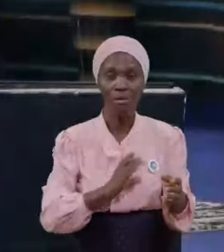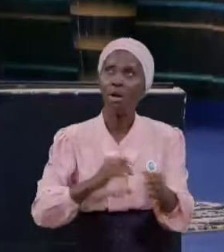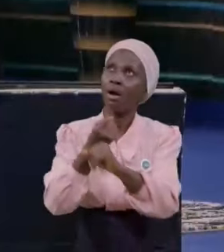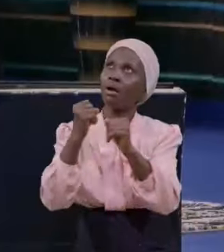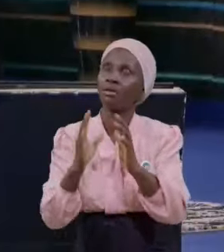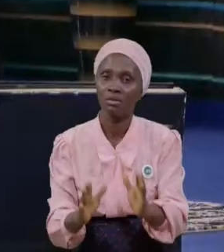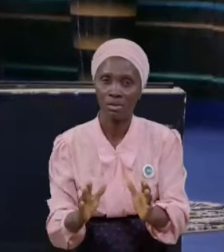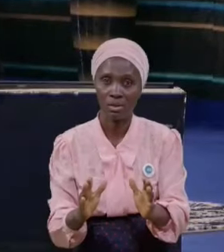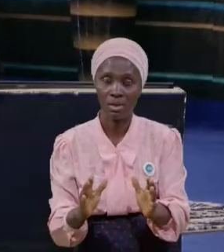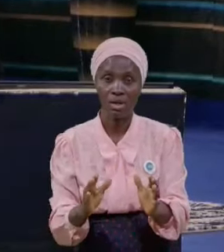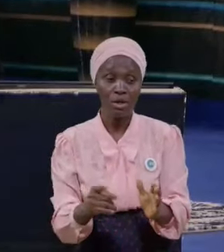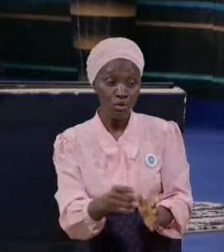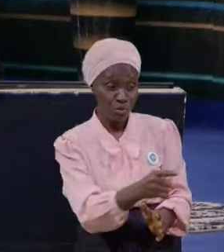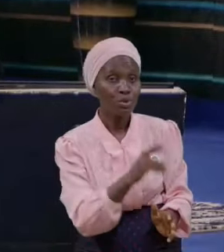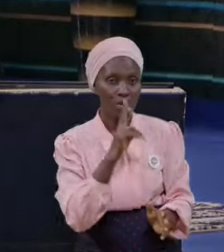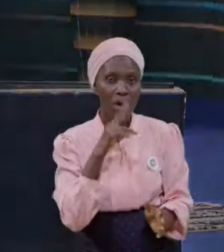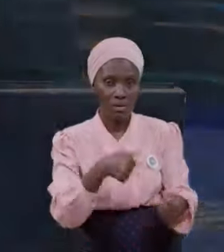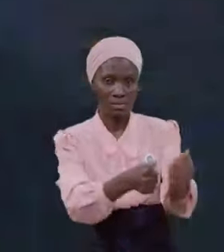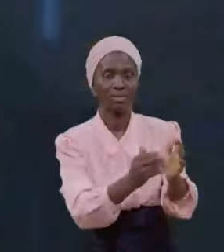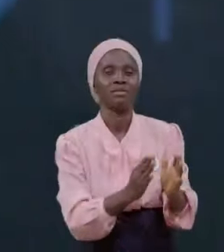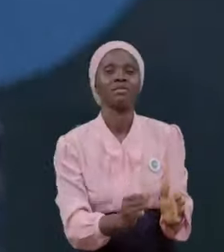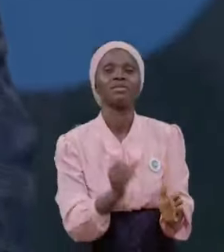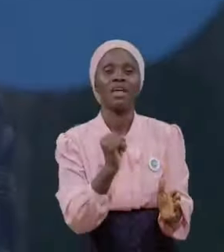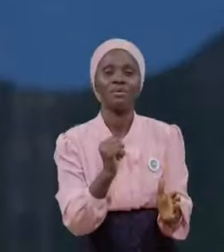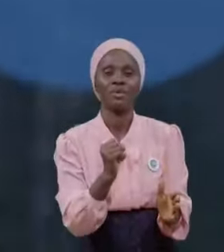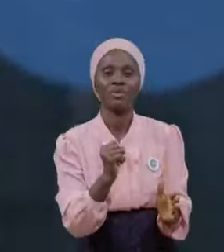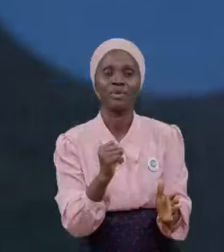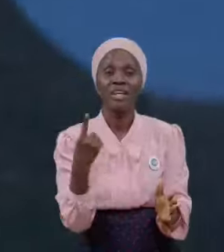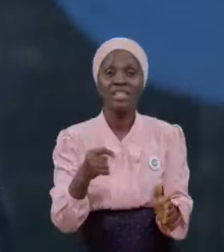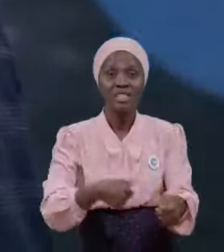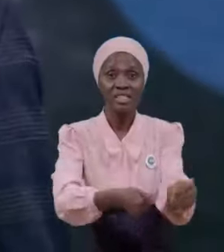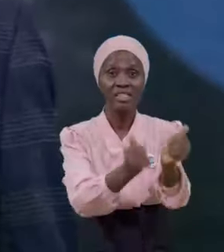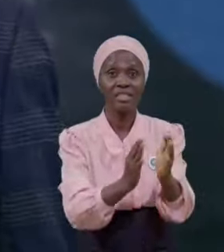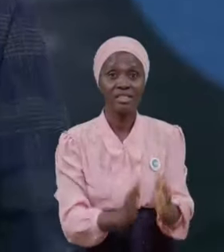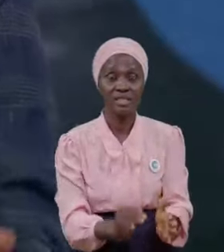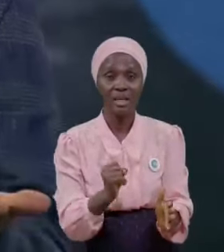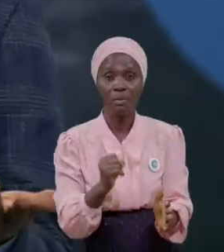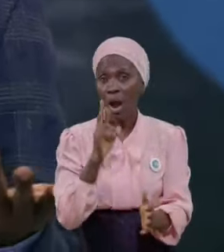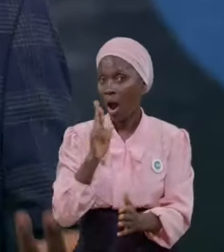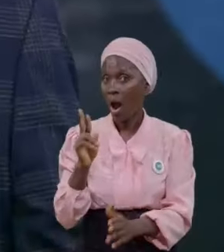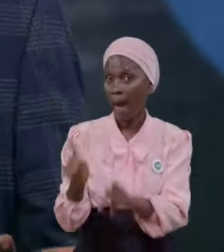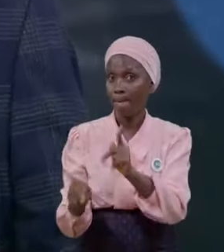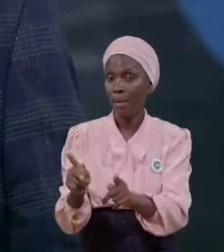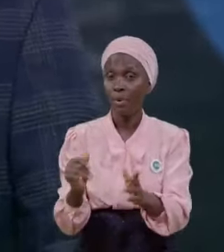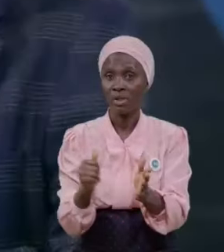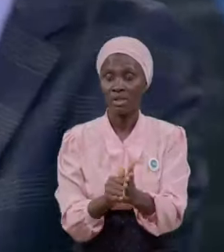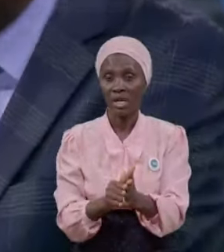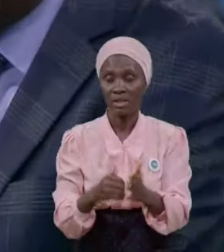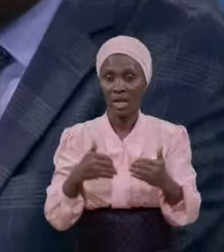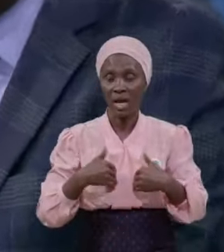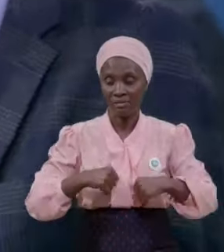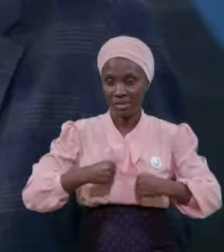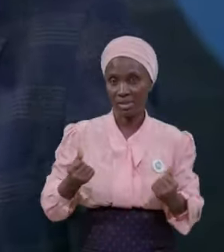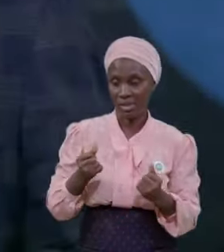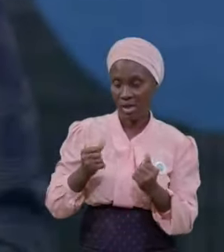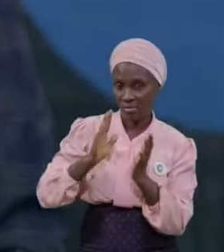Two, the disciples are the people that deny self. That's what Jesus said. He looked at